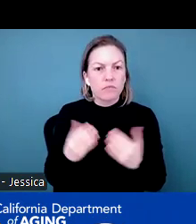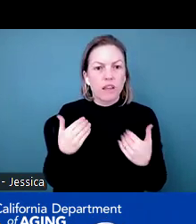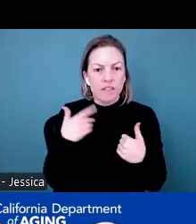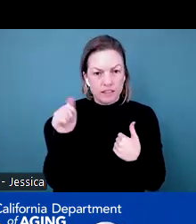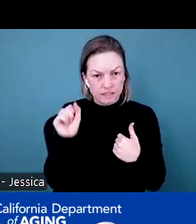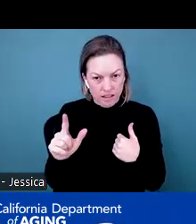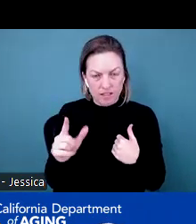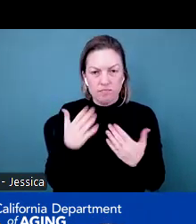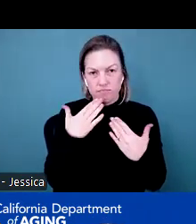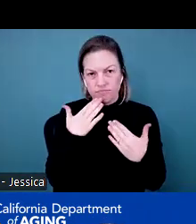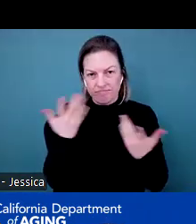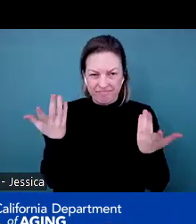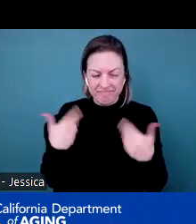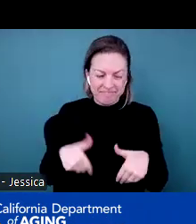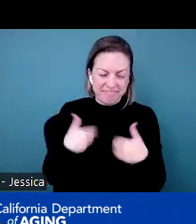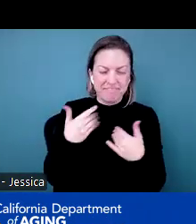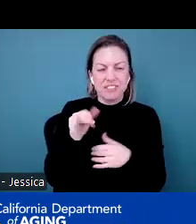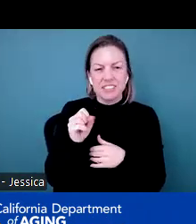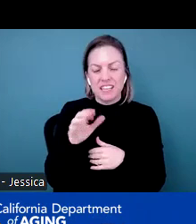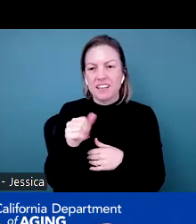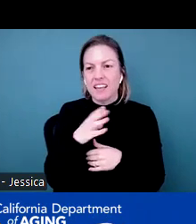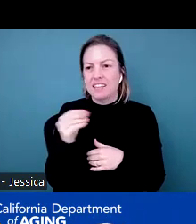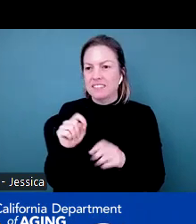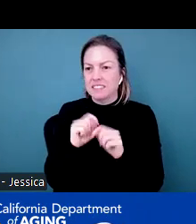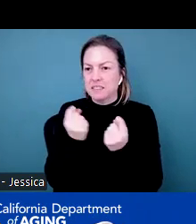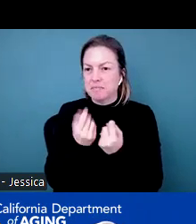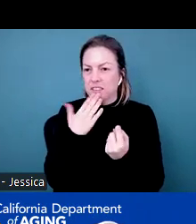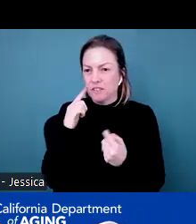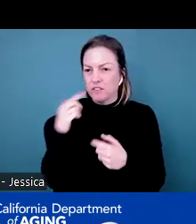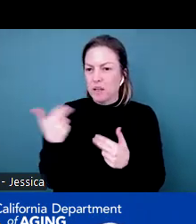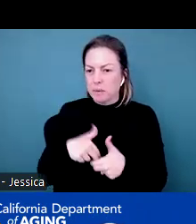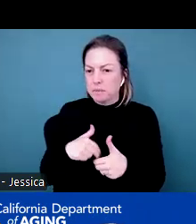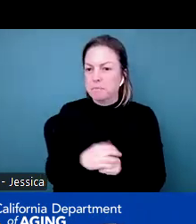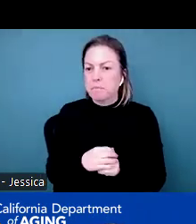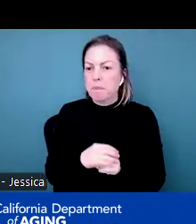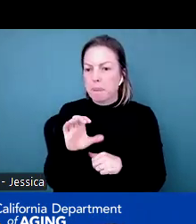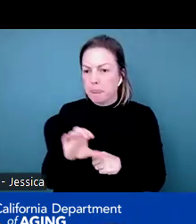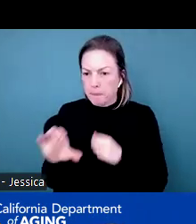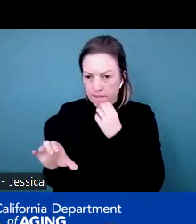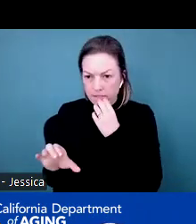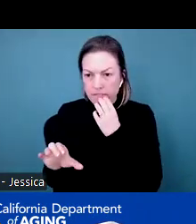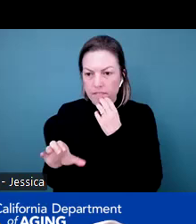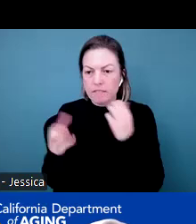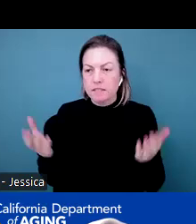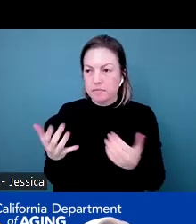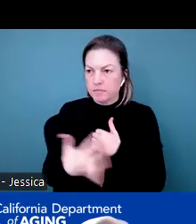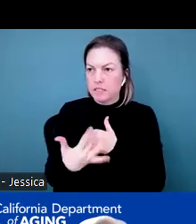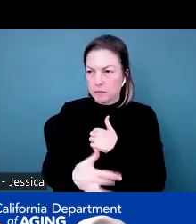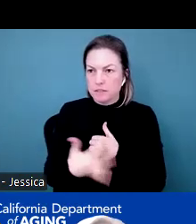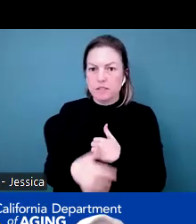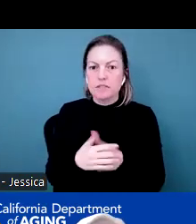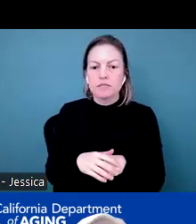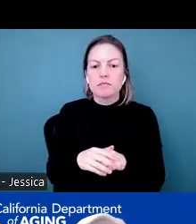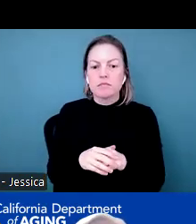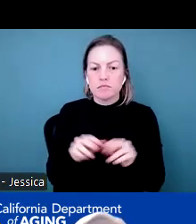Thank you so much, Jessica, and to your partner. We appreciate your being here. Closed captioning is available. You at the bottom of